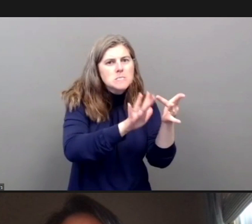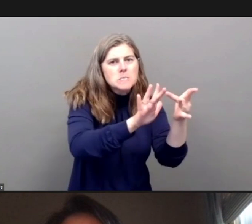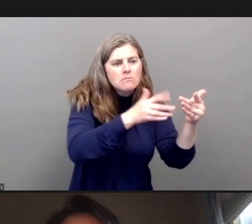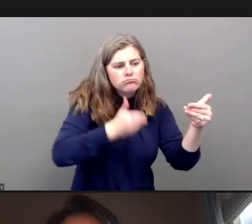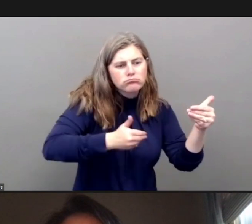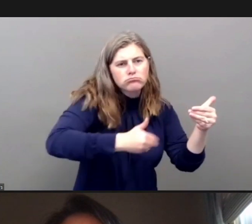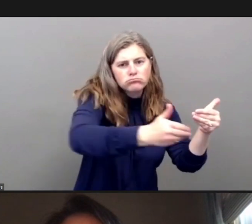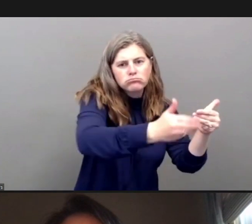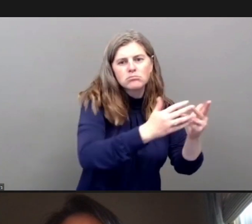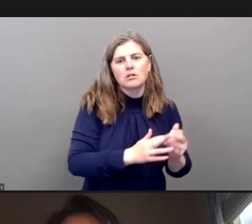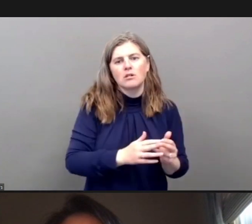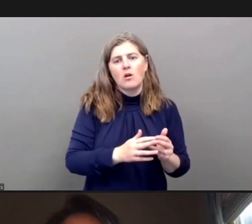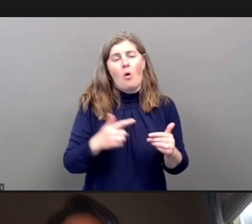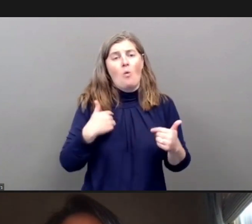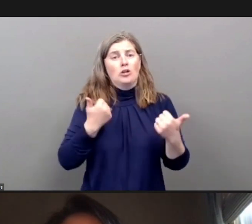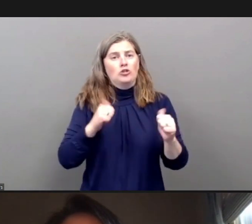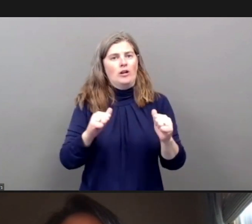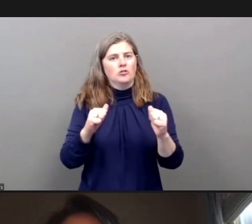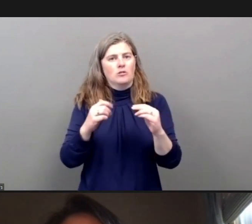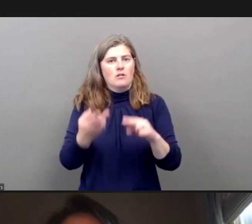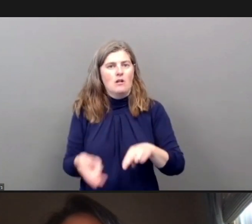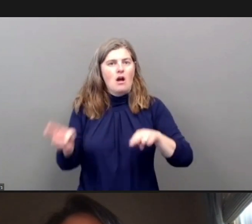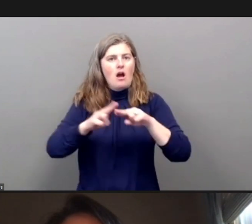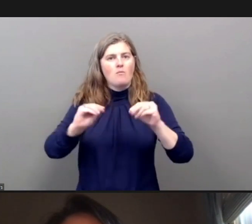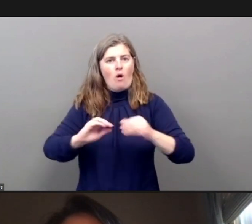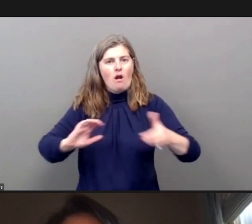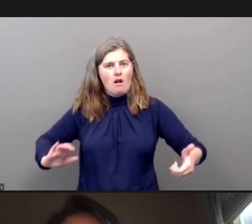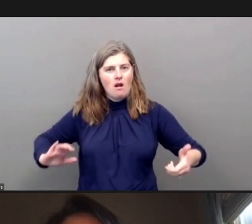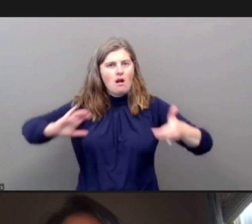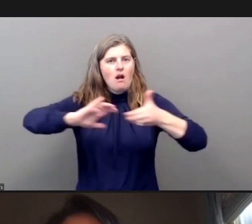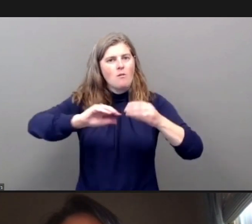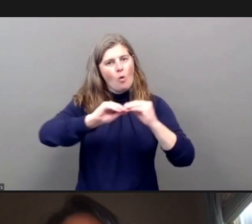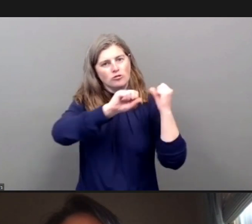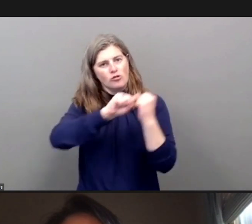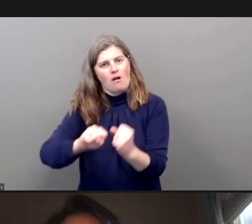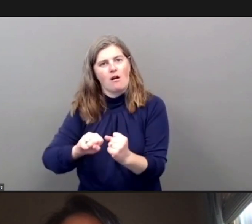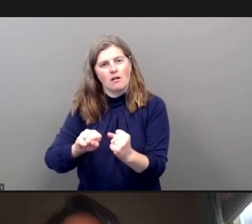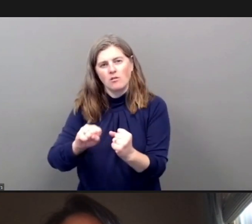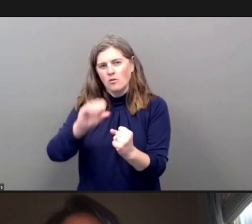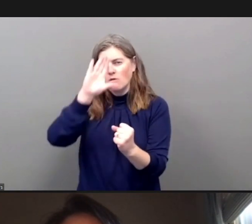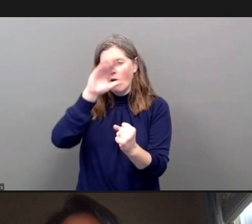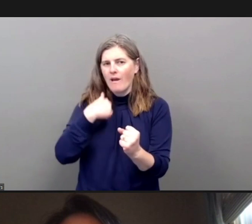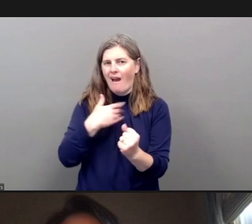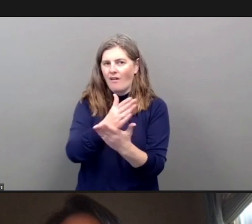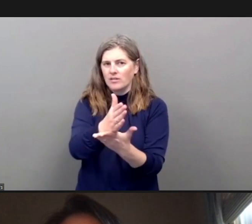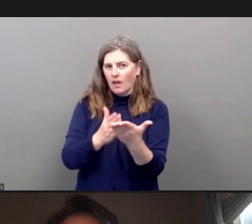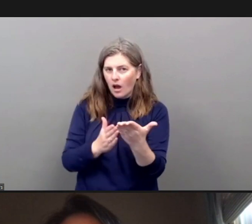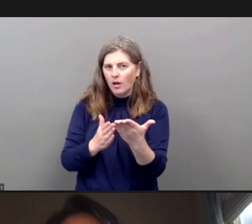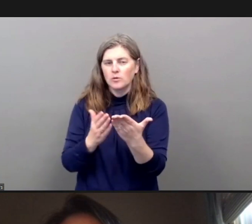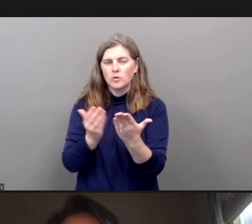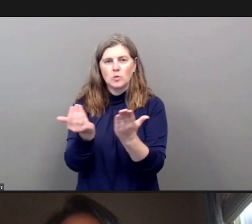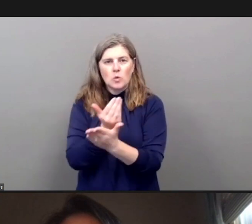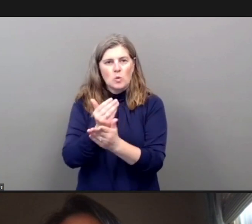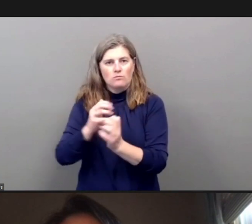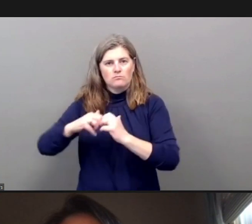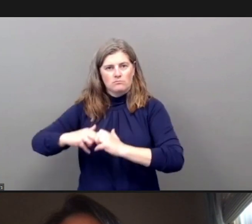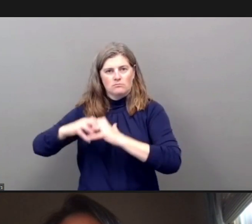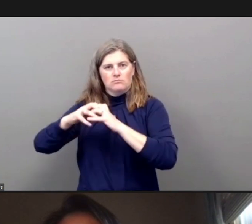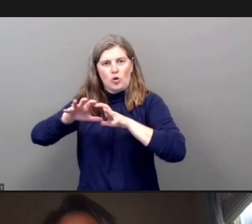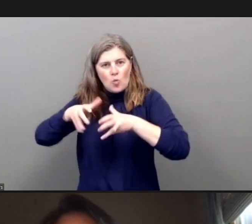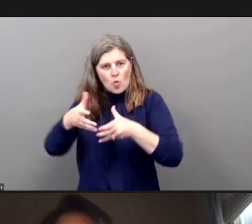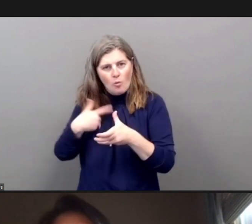we're trying to actually strengthen this collaboration. So we do have a new working group that we put